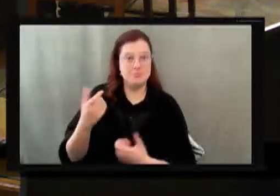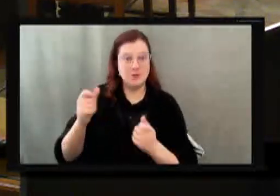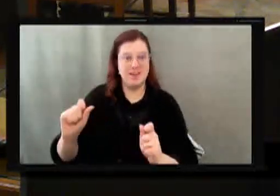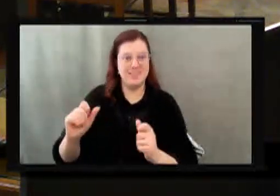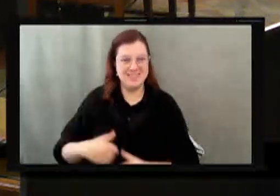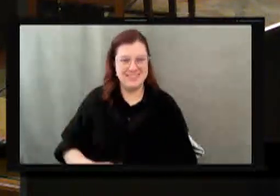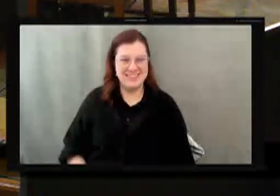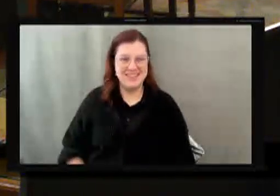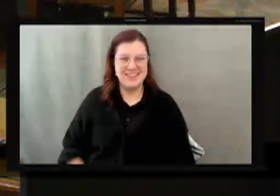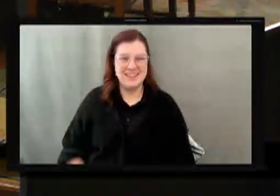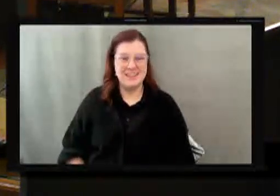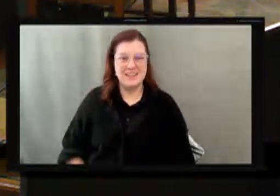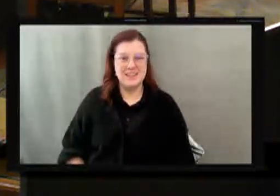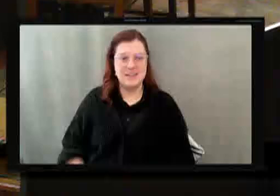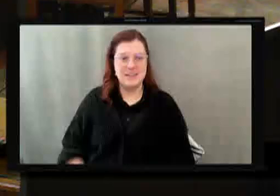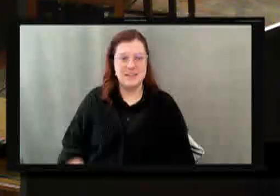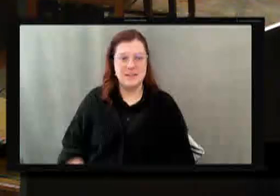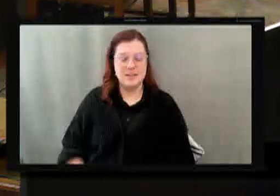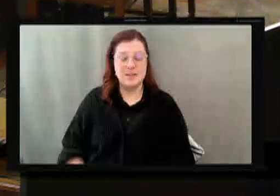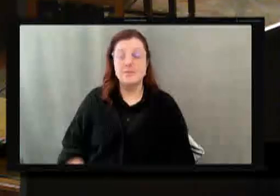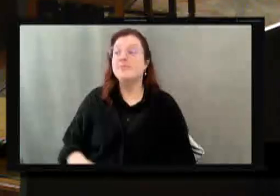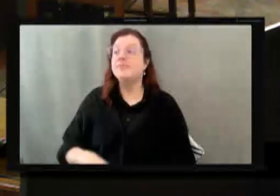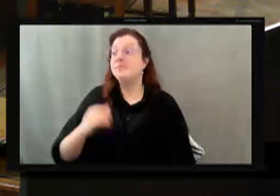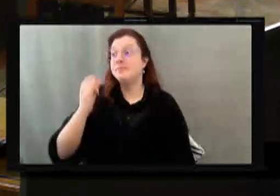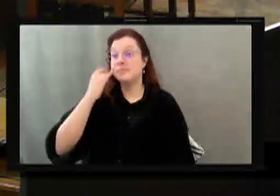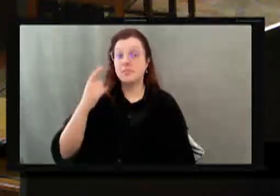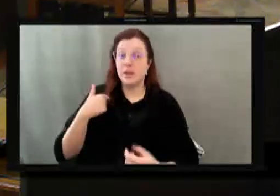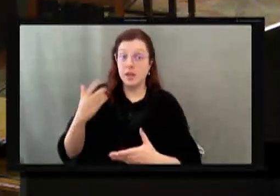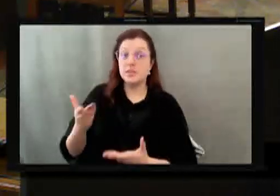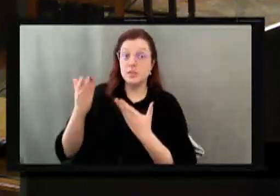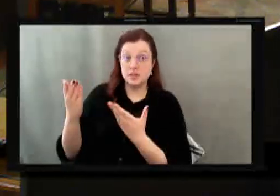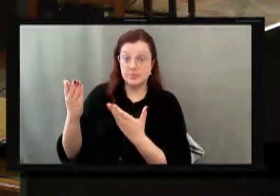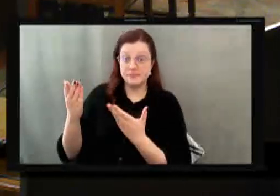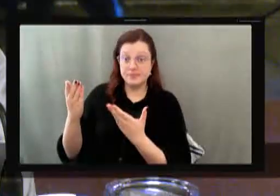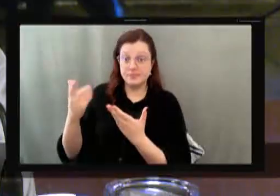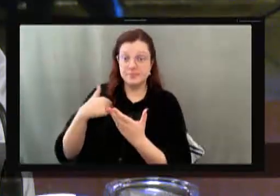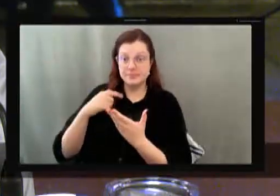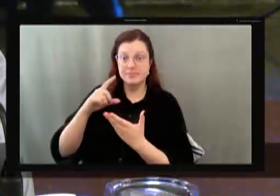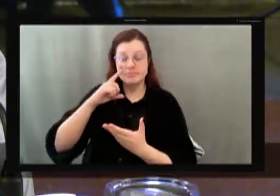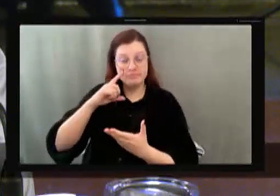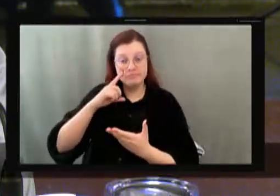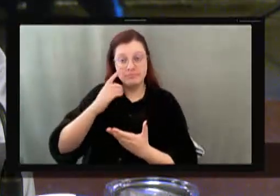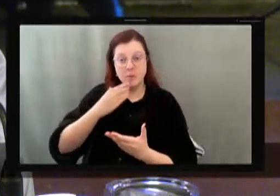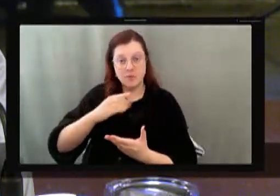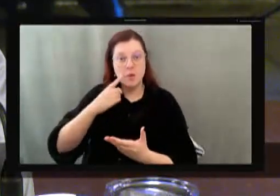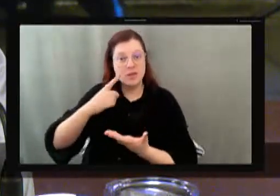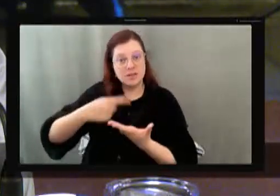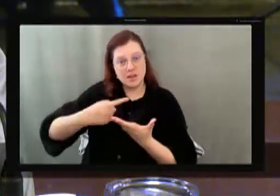If I can make a suggestion, I think this warrants a discussion. So why don't we